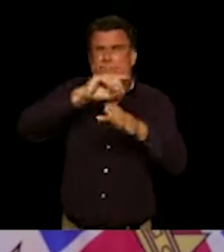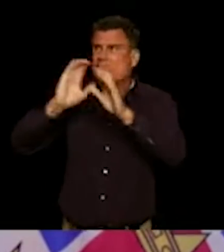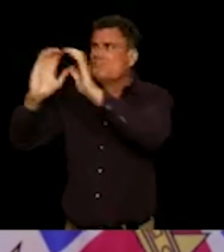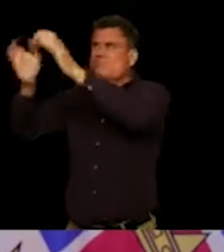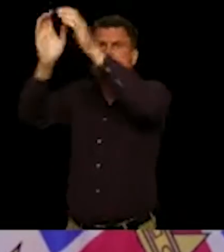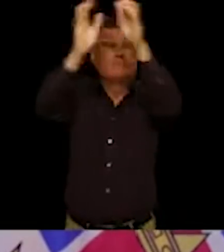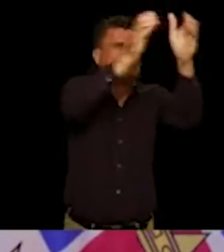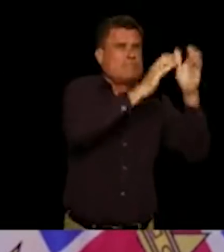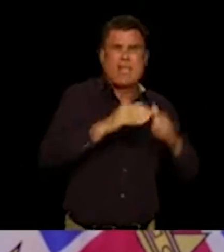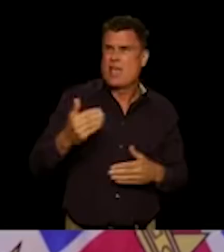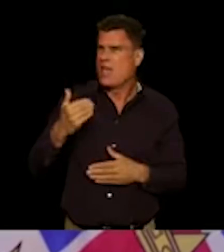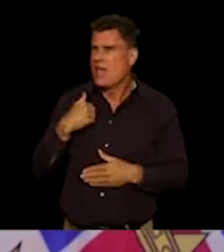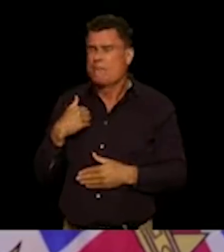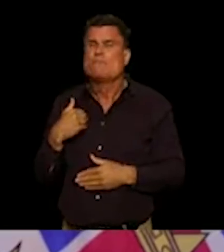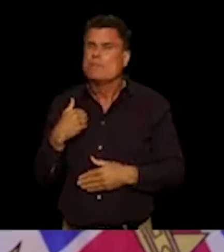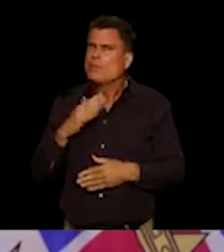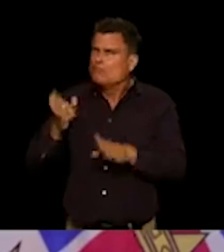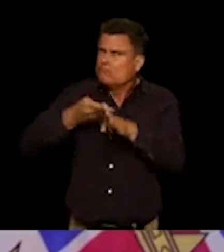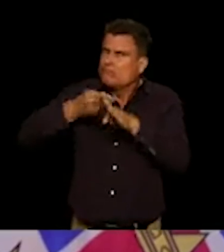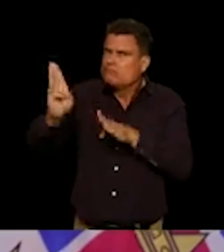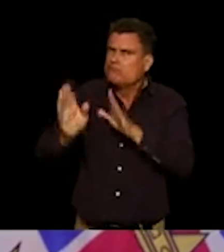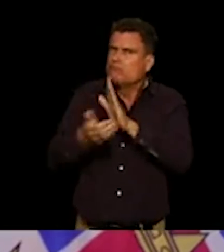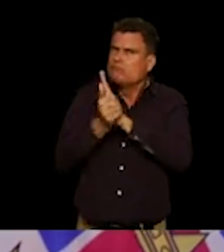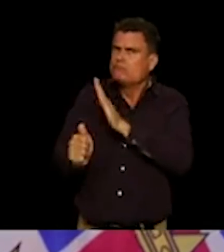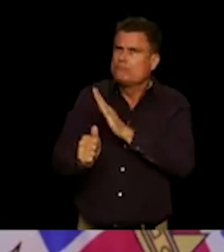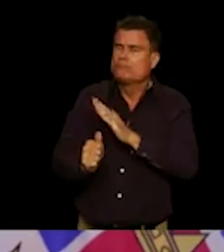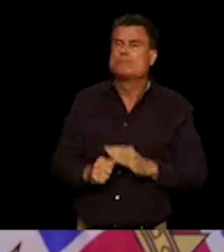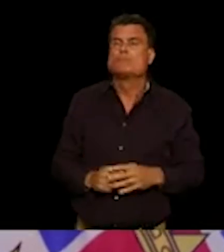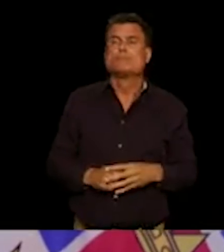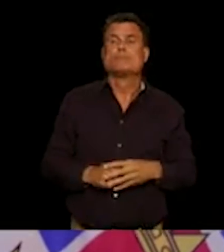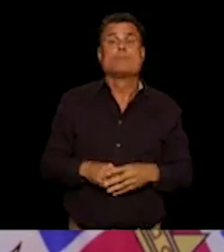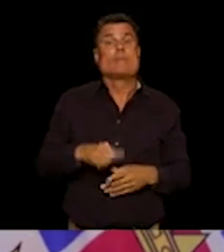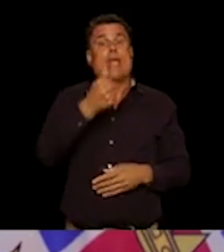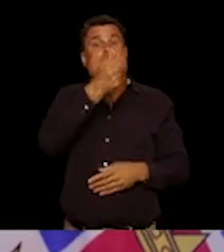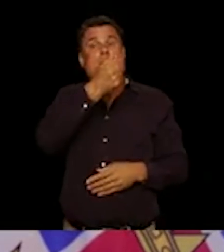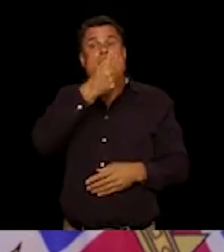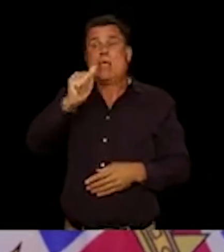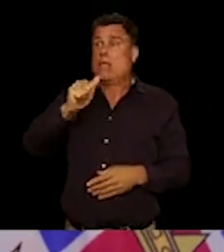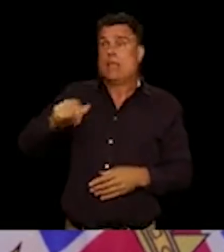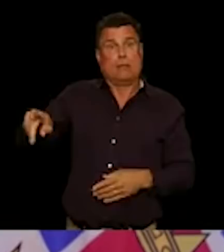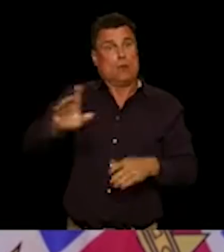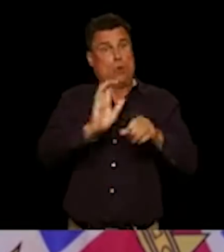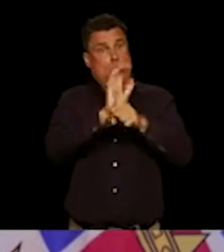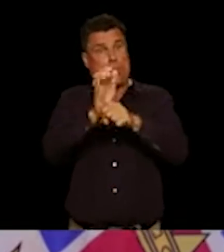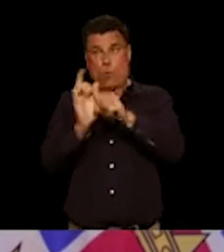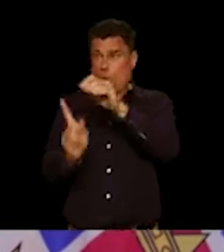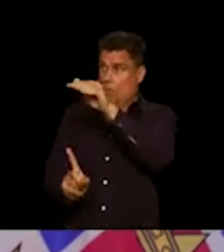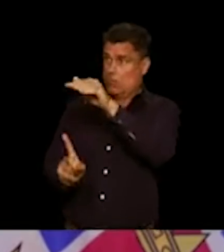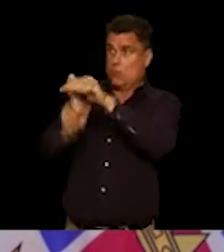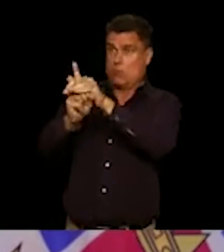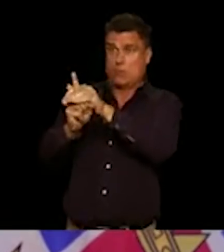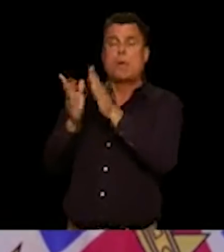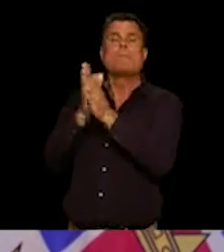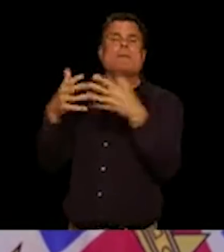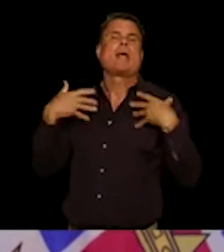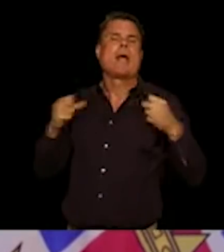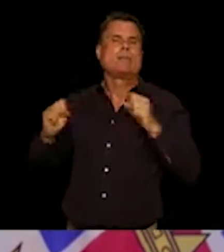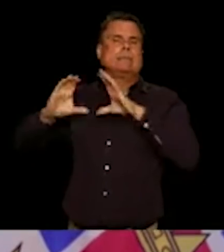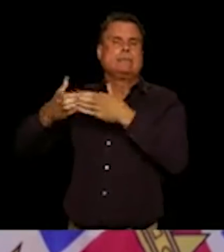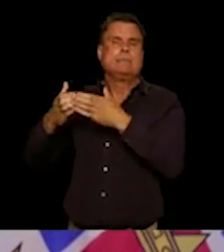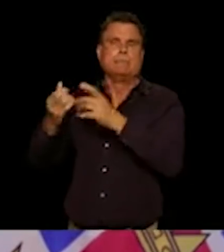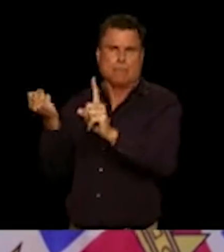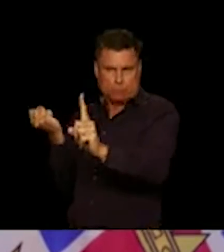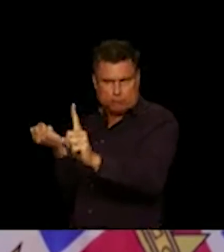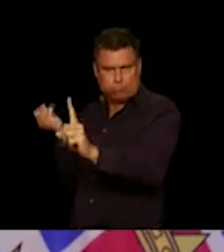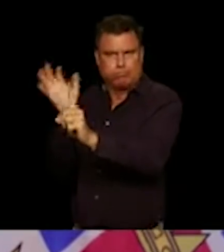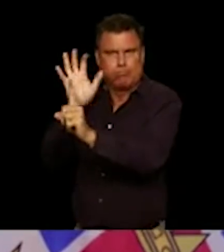that are experts in doing this. And so every time we have a positive case of COVID-19, they're followed up